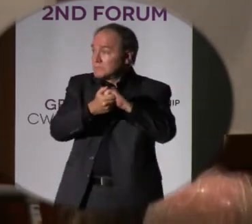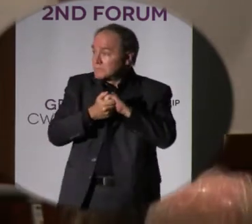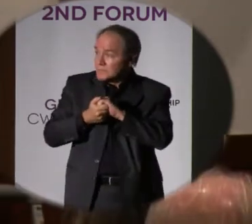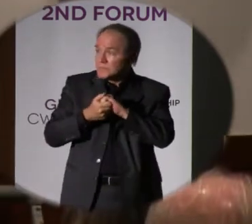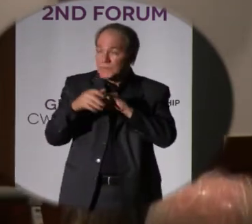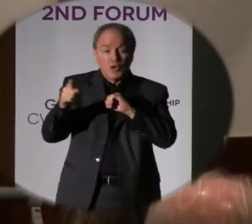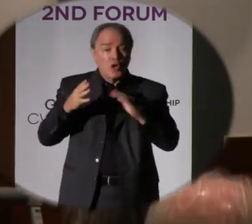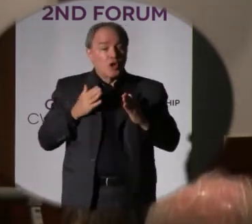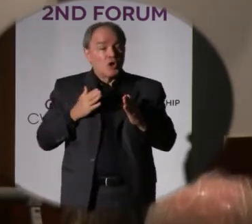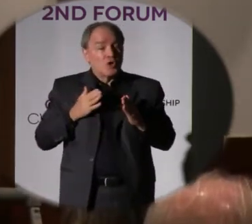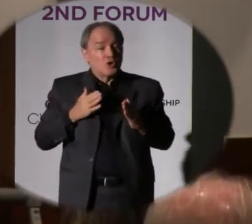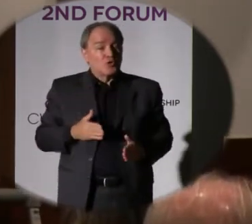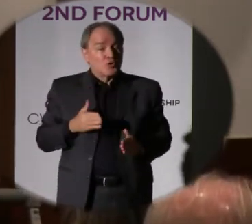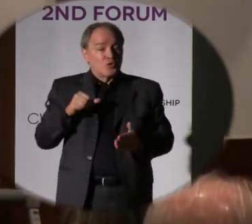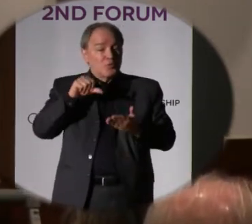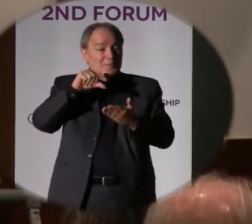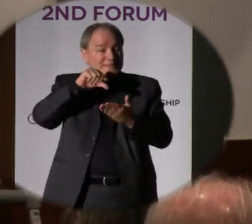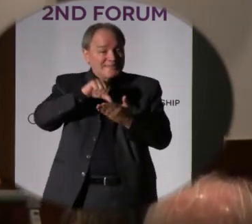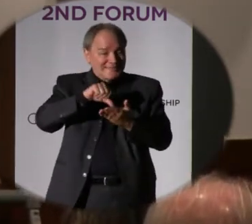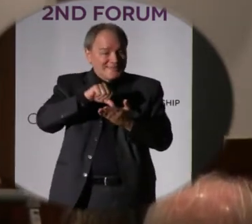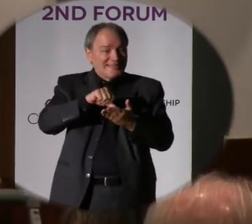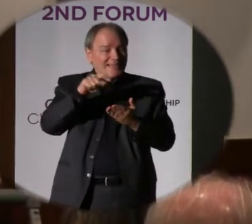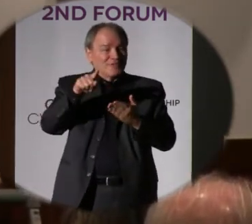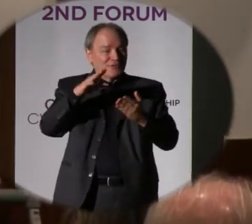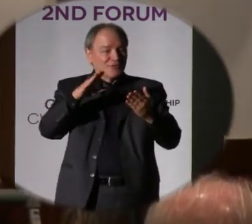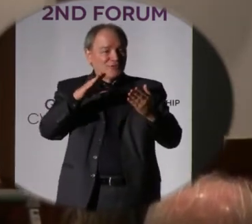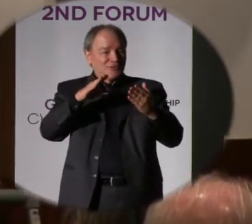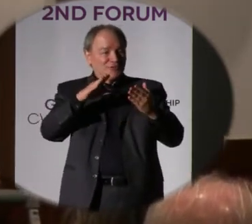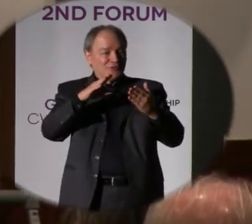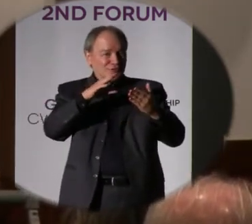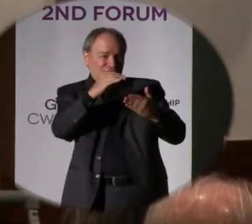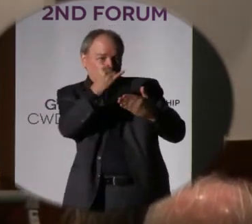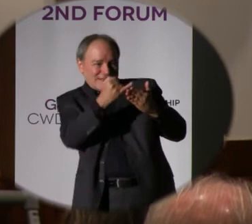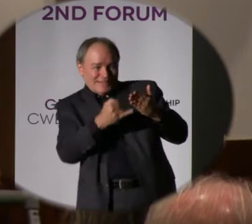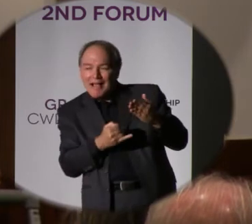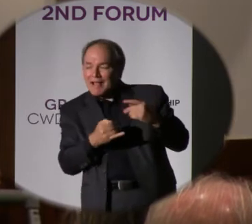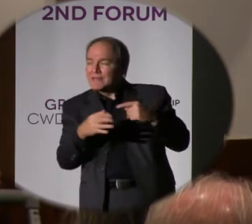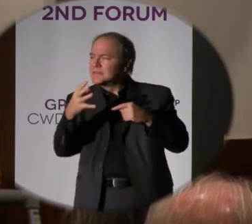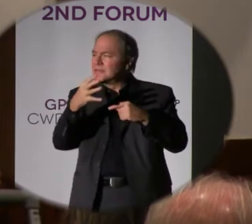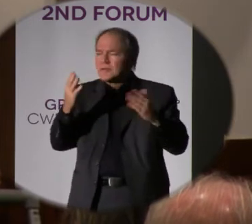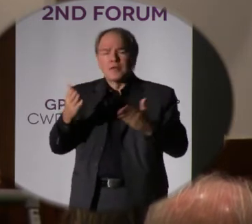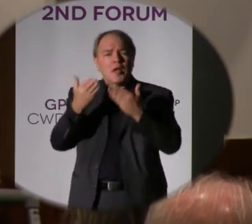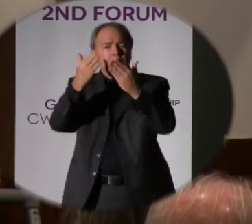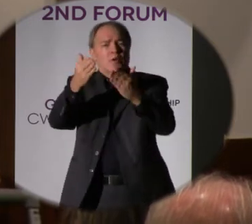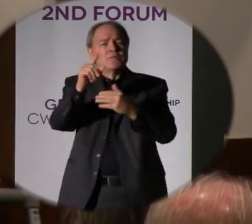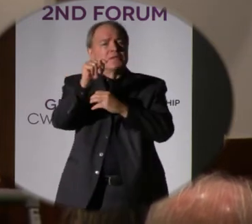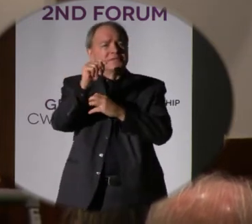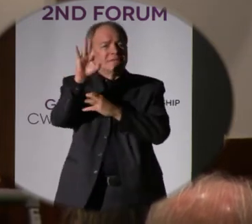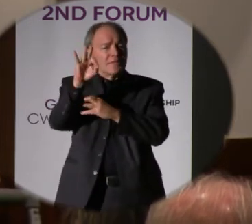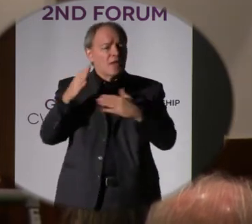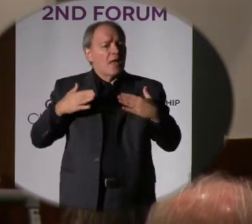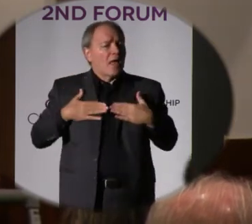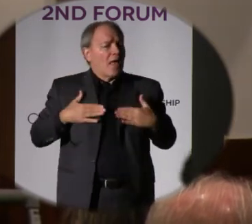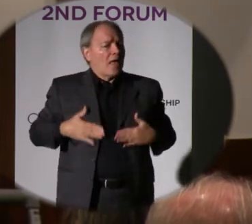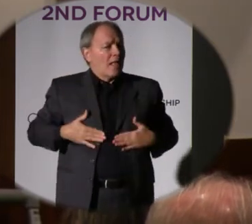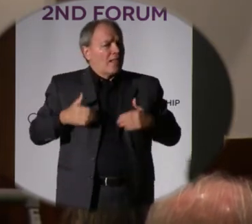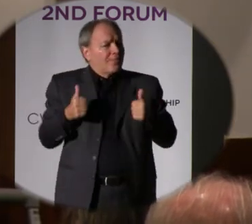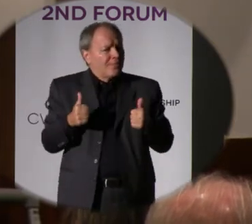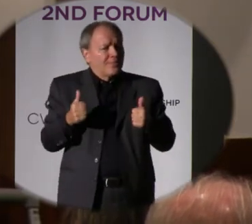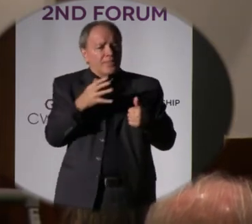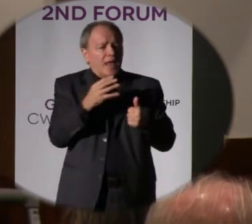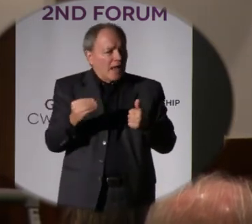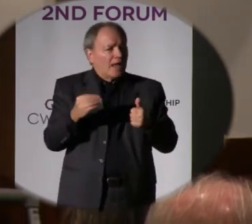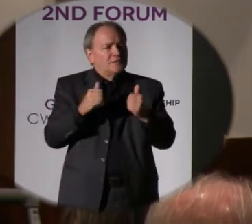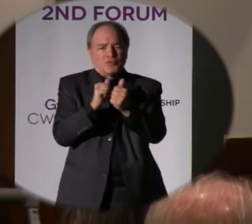Design and the American College of Sports Medicine, are here today to propose a task force on health and physical activity. As has